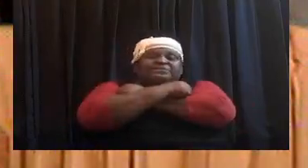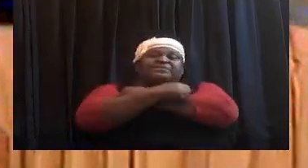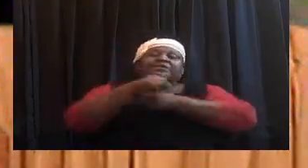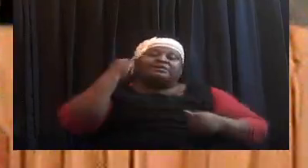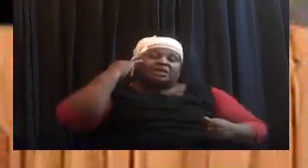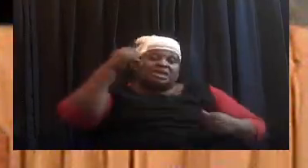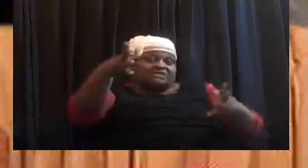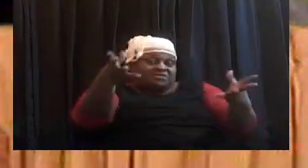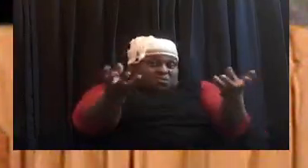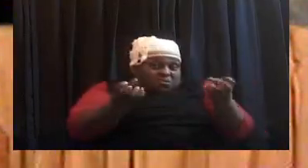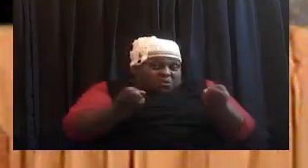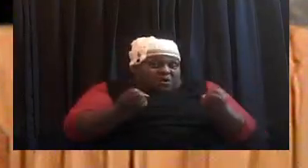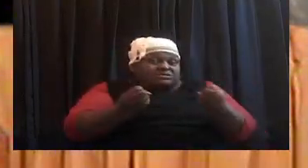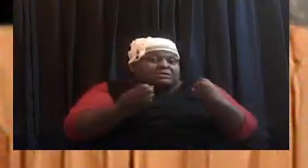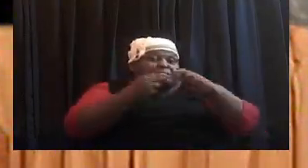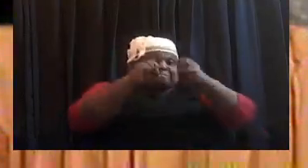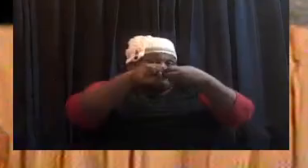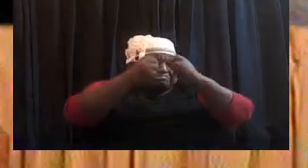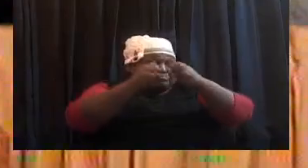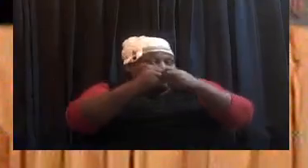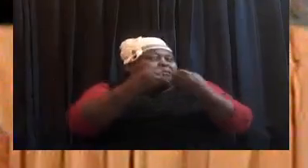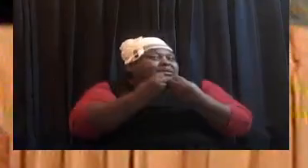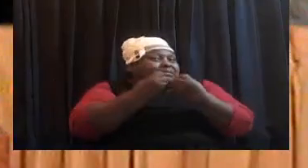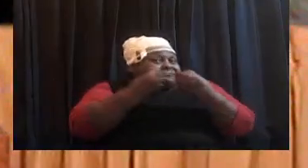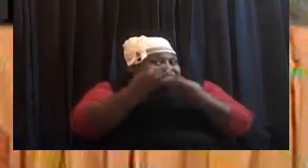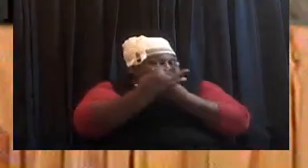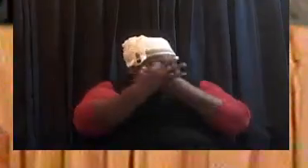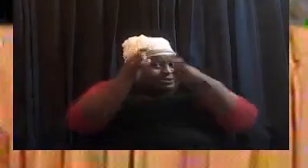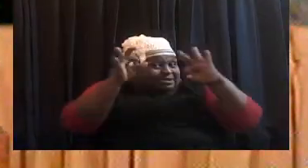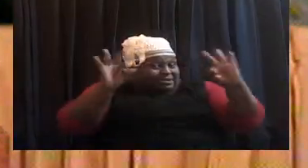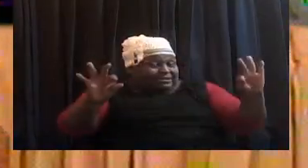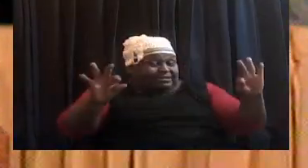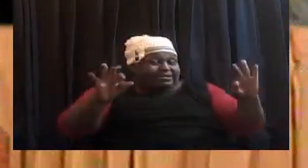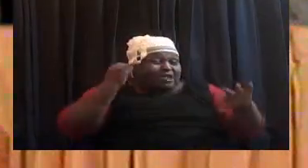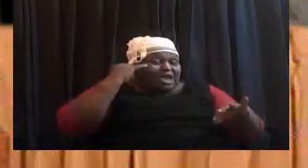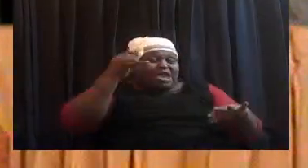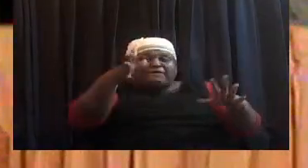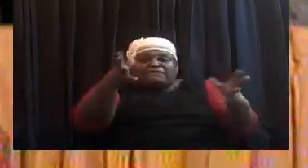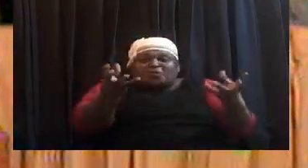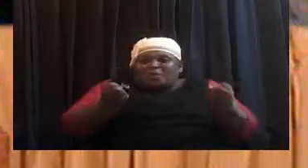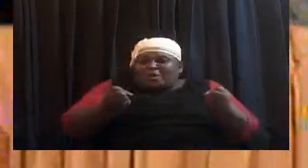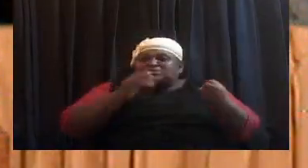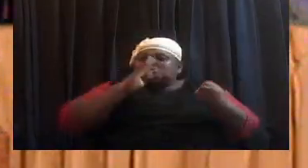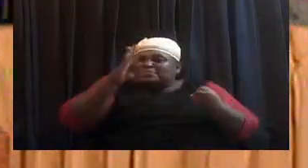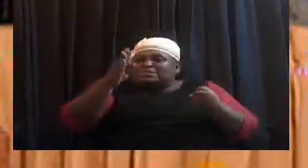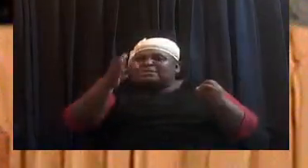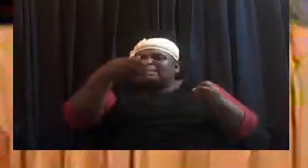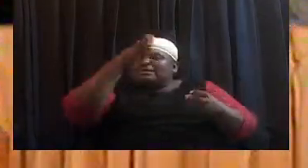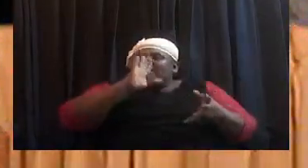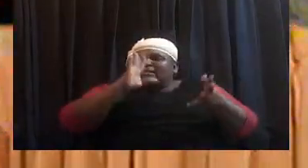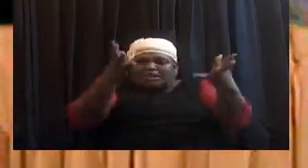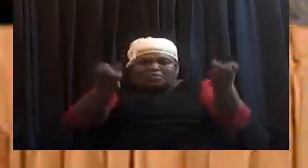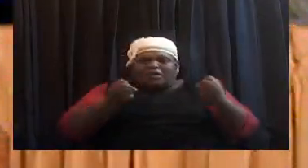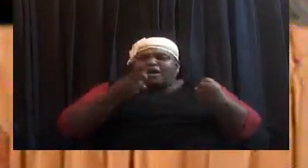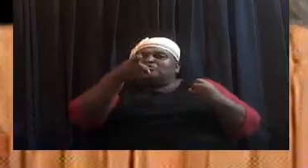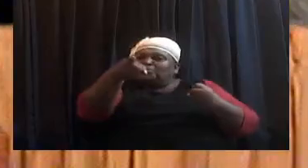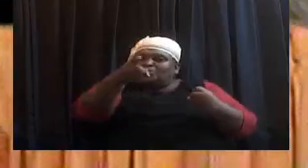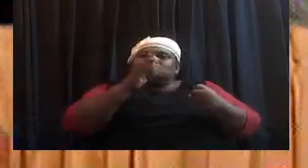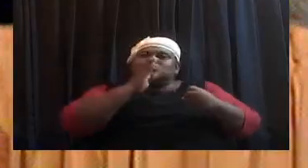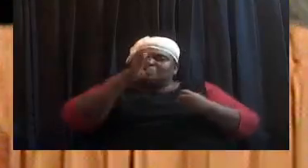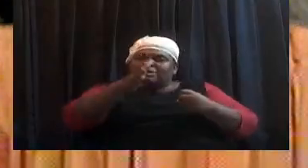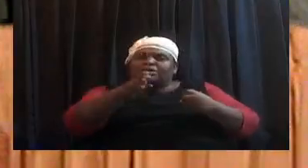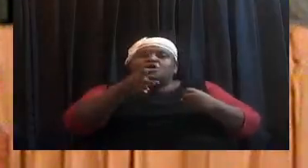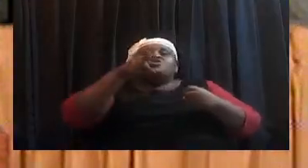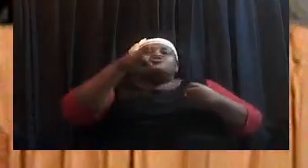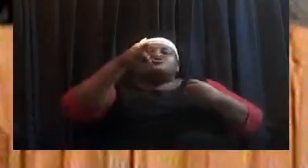want to be problem free, if you want to be what God wants you to be, you have